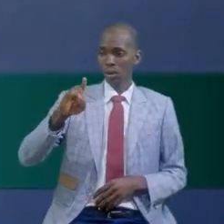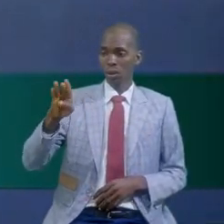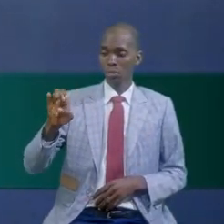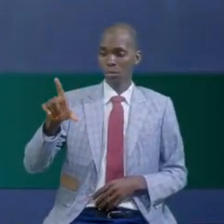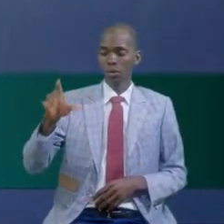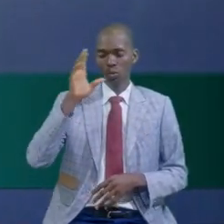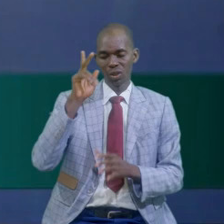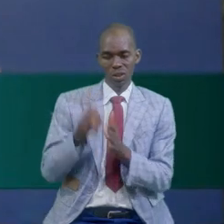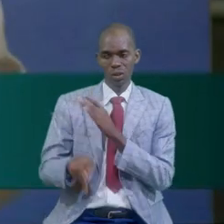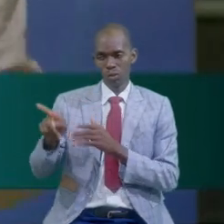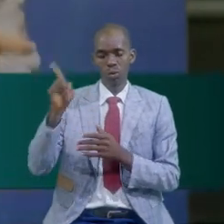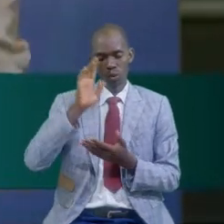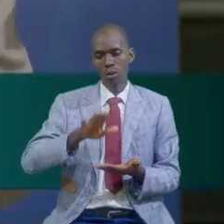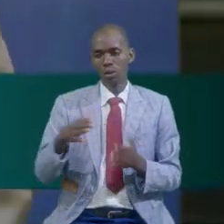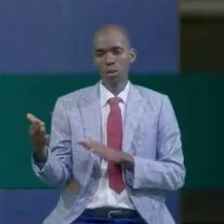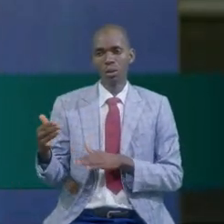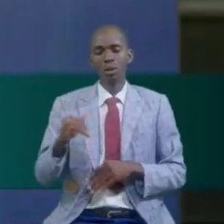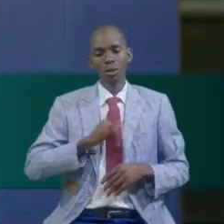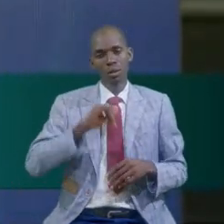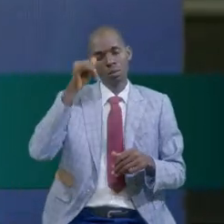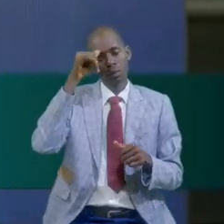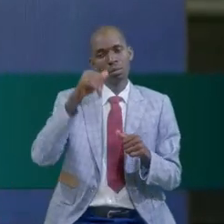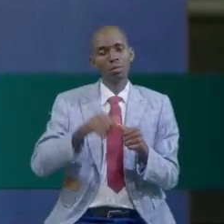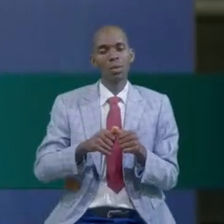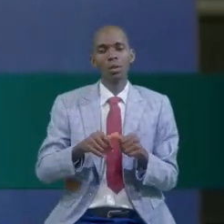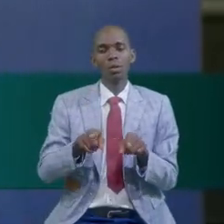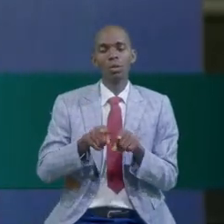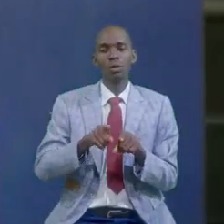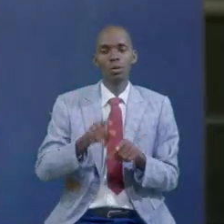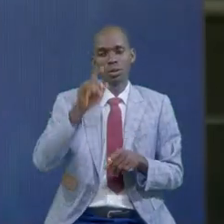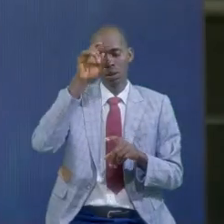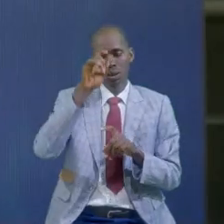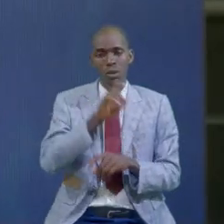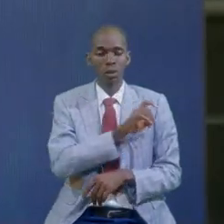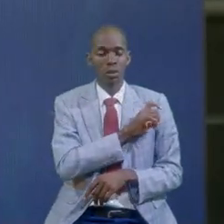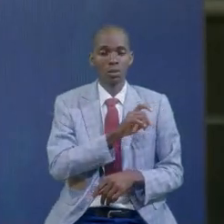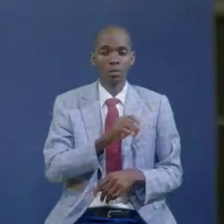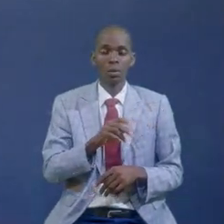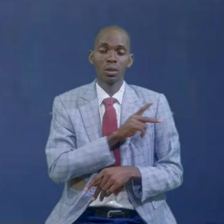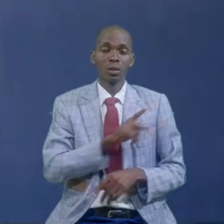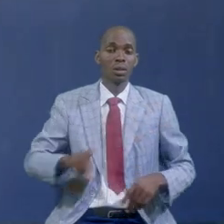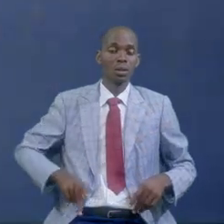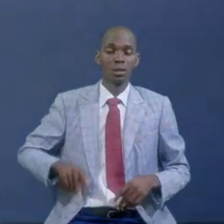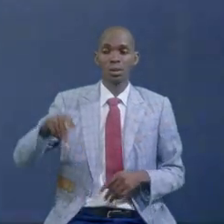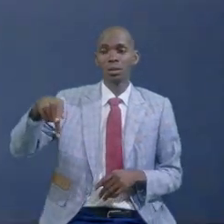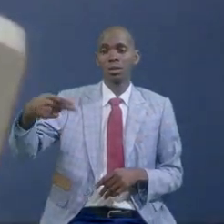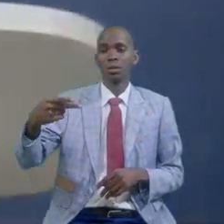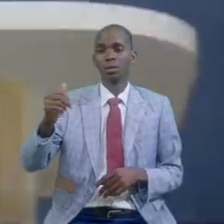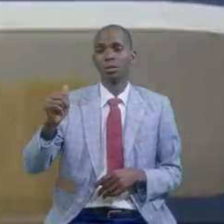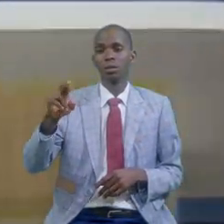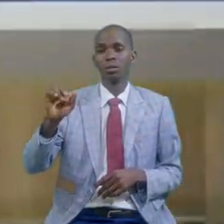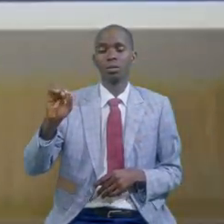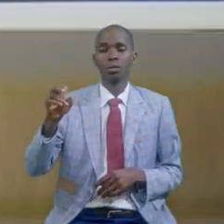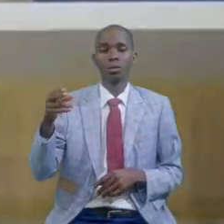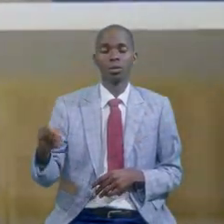Pharaoh talking to Moses. Elijah was not the first one that will have any threat like